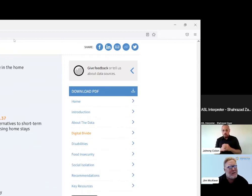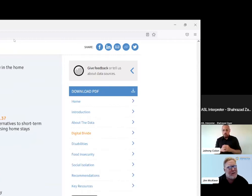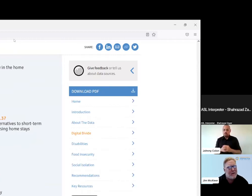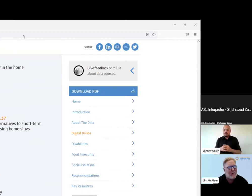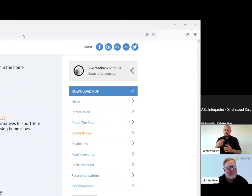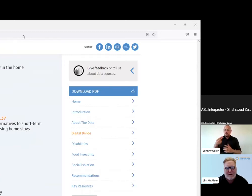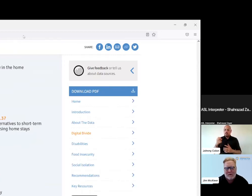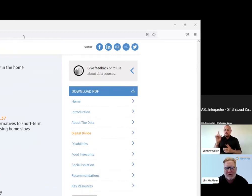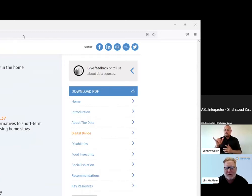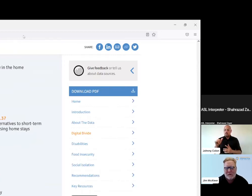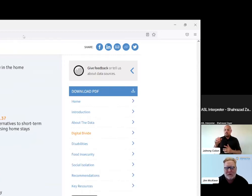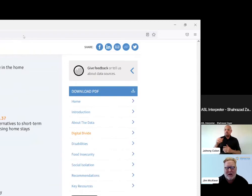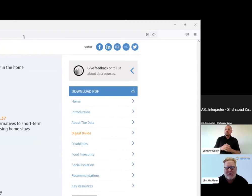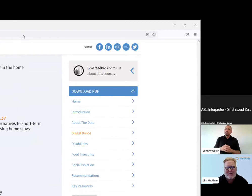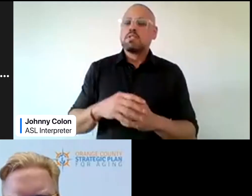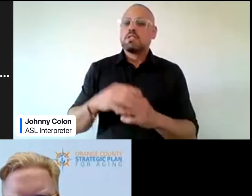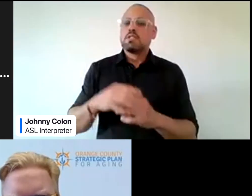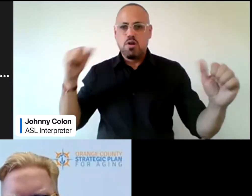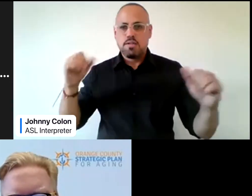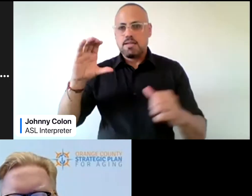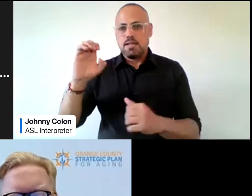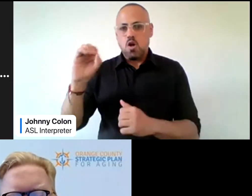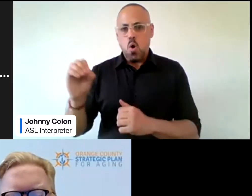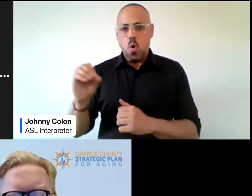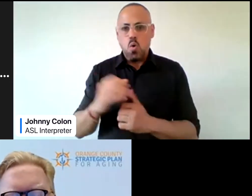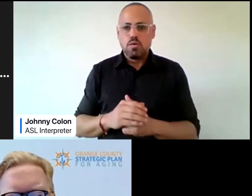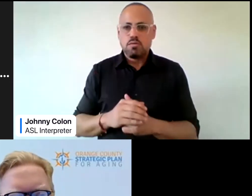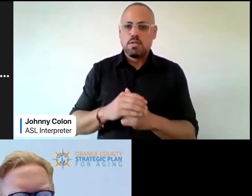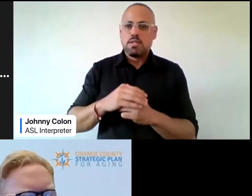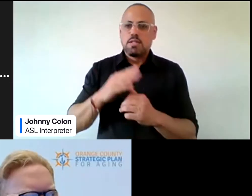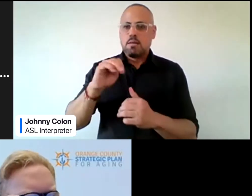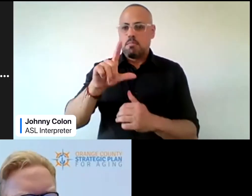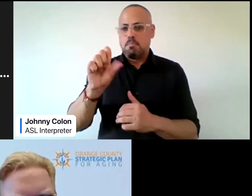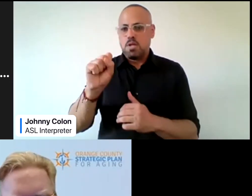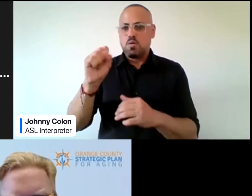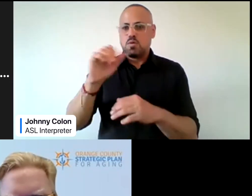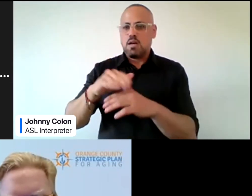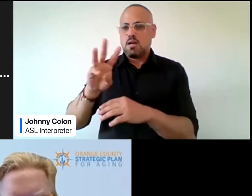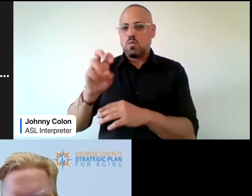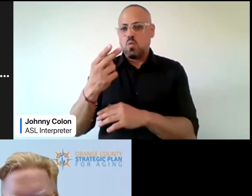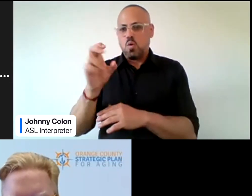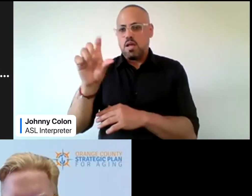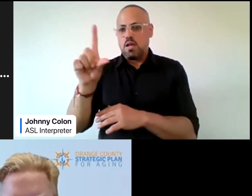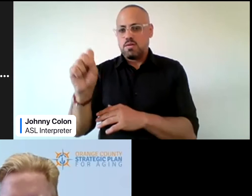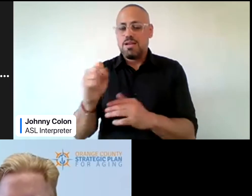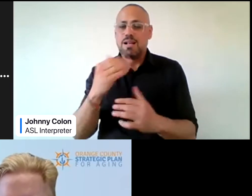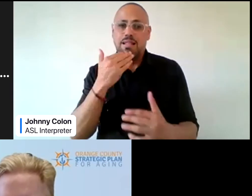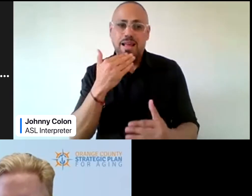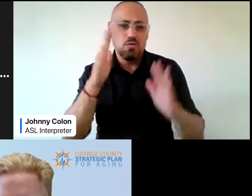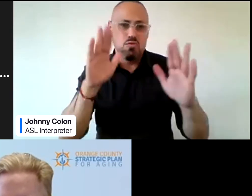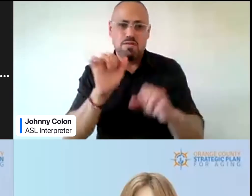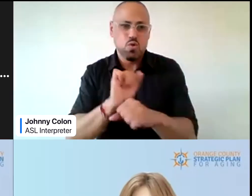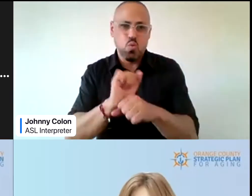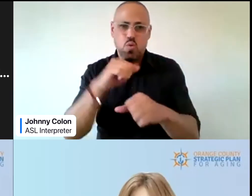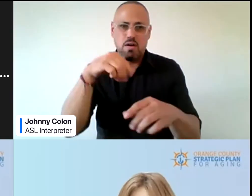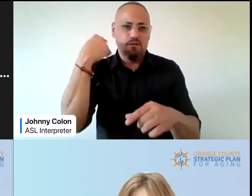and CEO of Meals on Wheels Orange County. Holly, thank you for the tremendous work you've done on this report. You've been amazing.